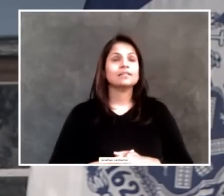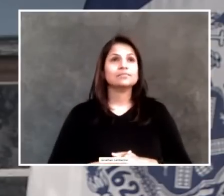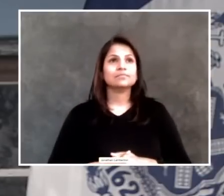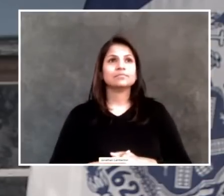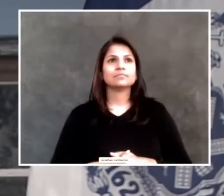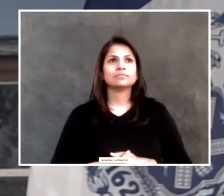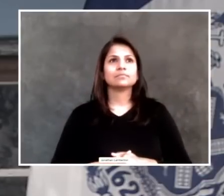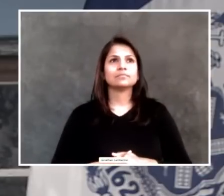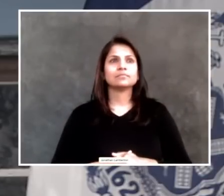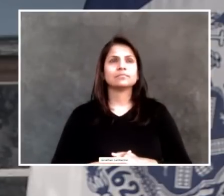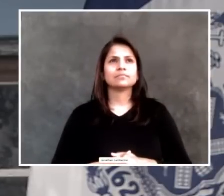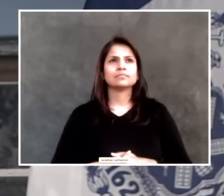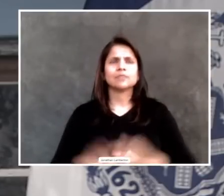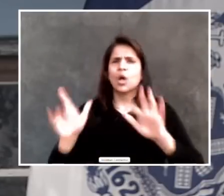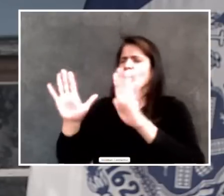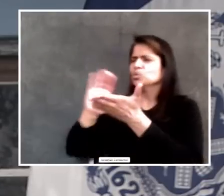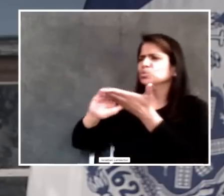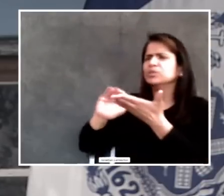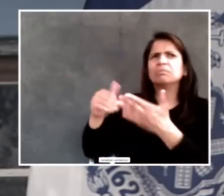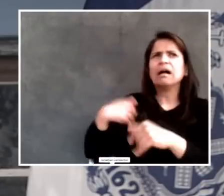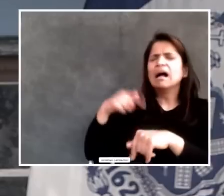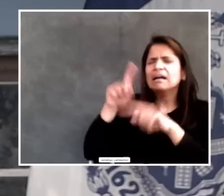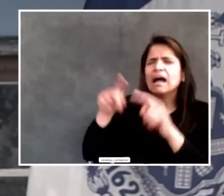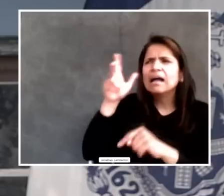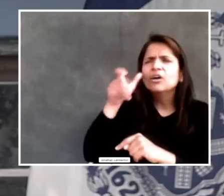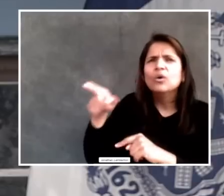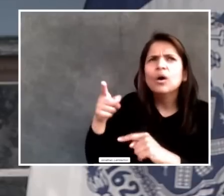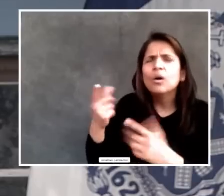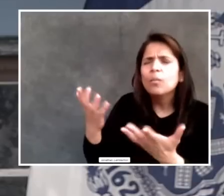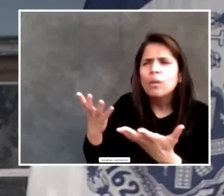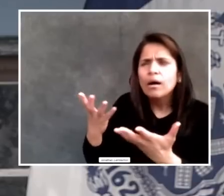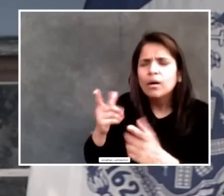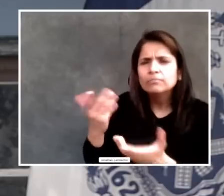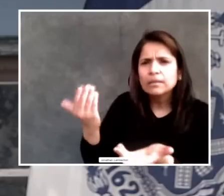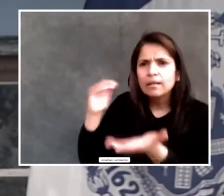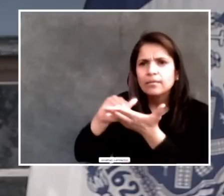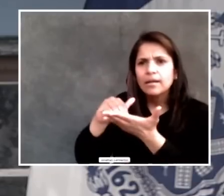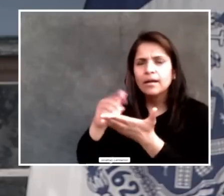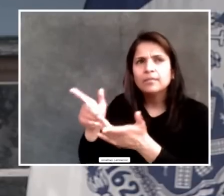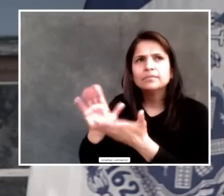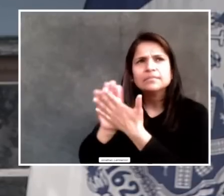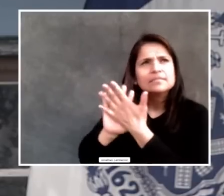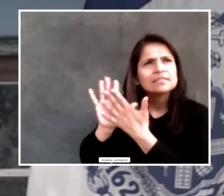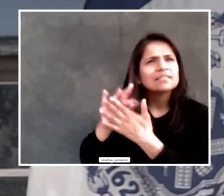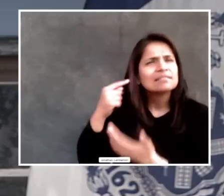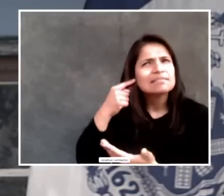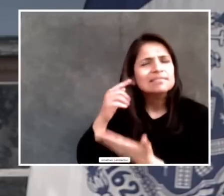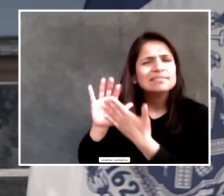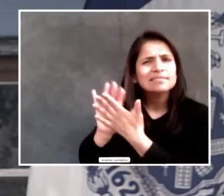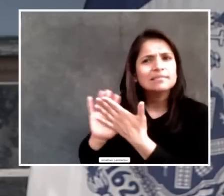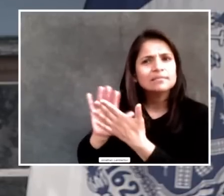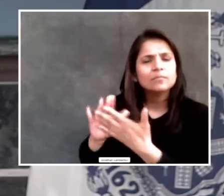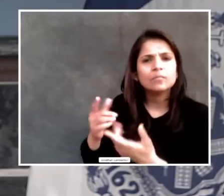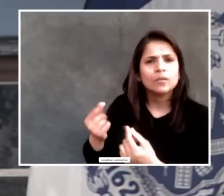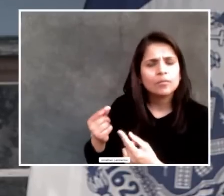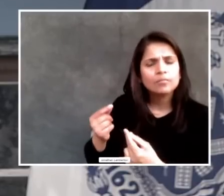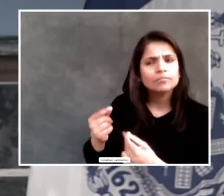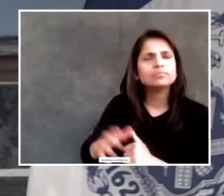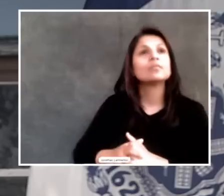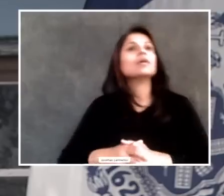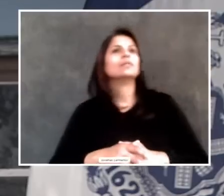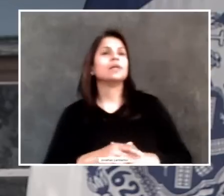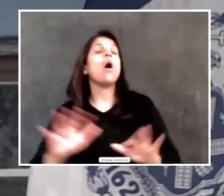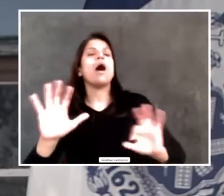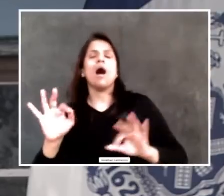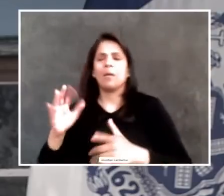I'm sorry. Can you hear me? Yeah, but get close to the phone. Okay. So I have a question